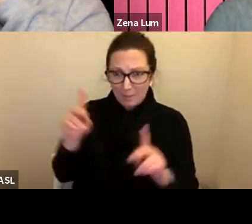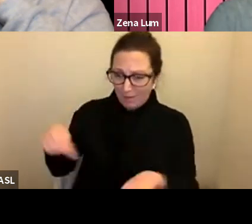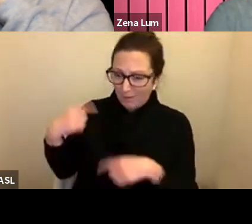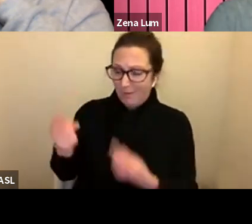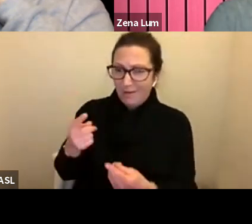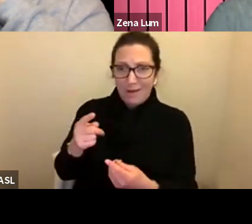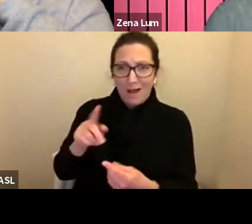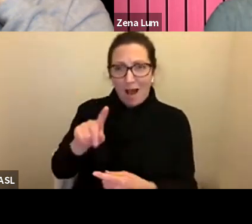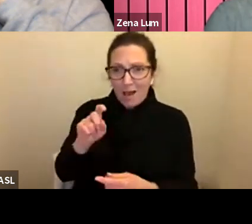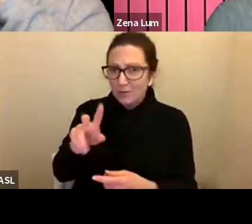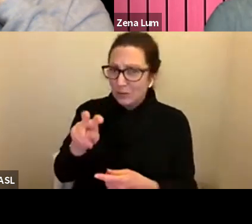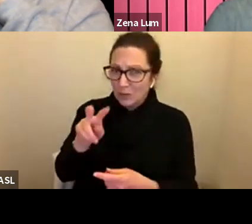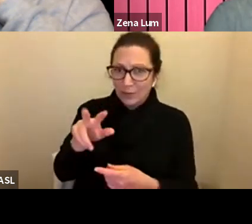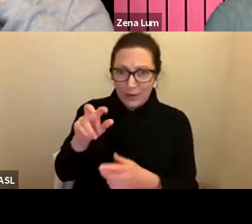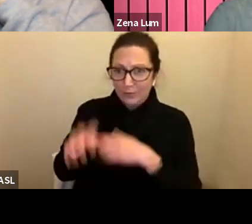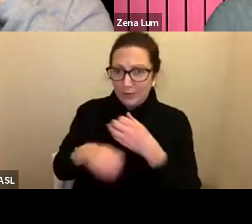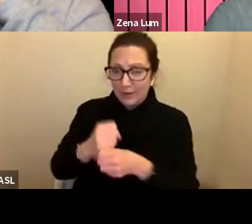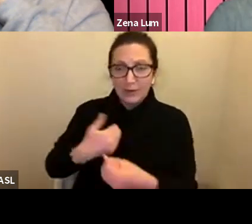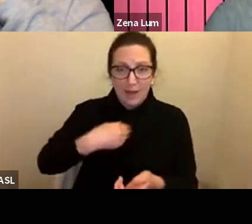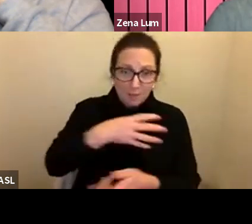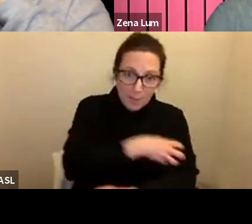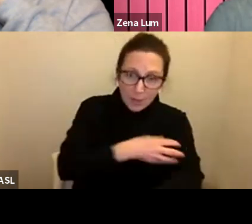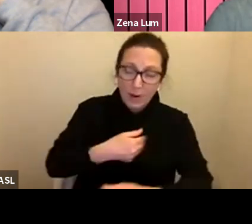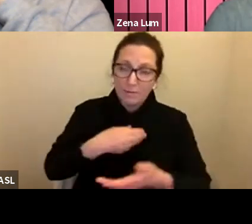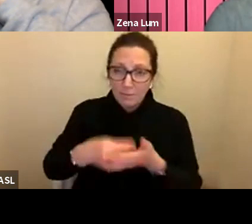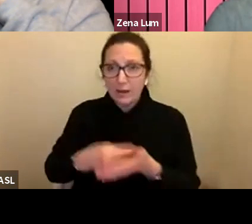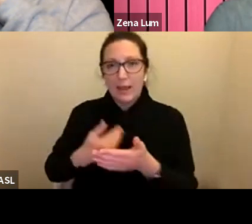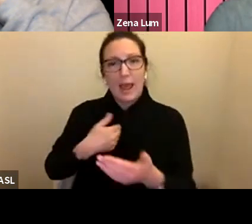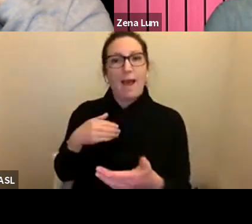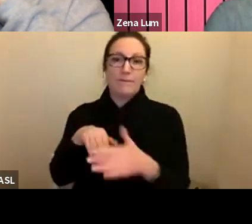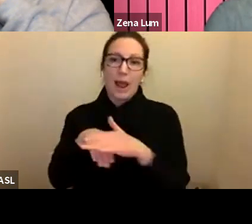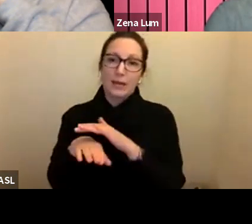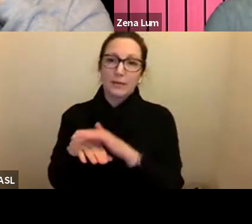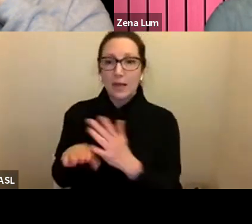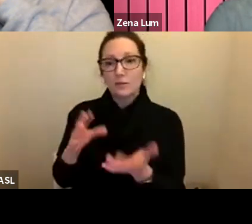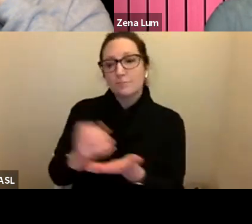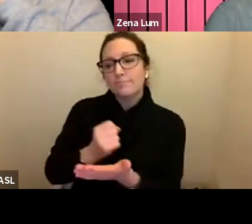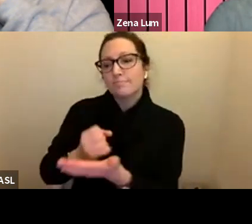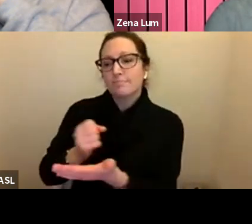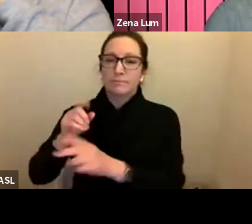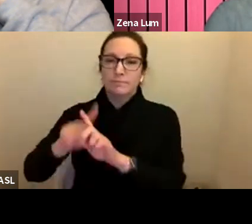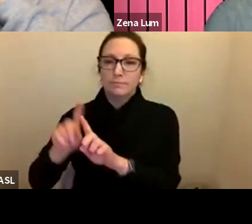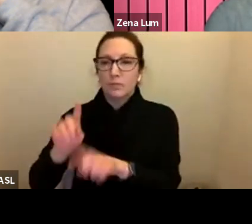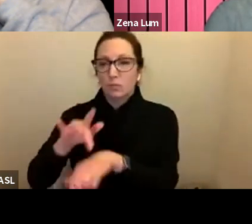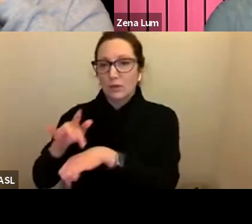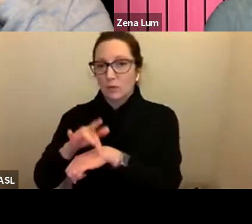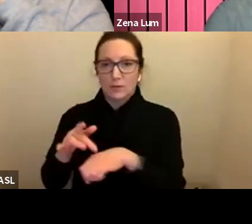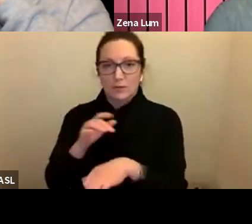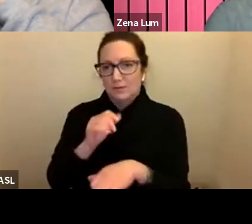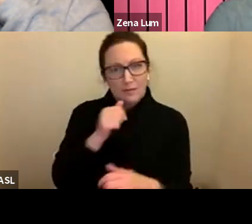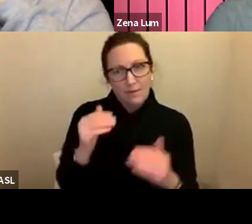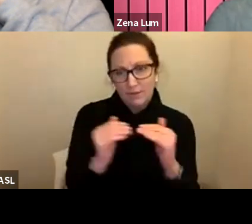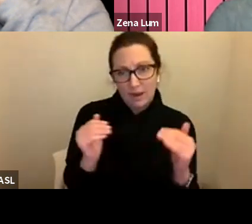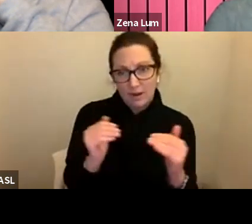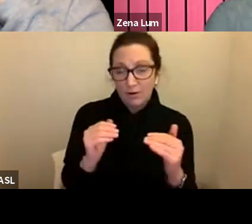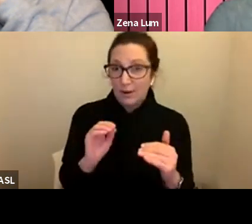the power, have had the money, and so get access to these kinds of social resources, and it's absolutely unfair. So if not